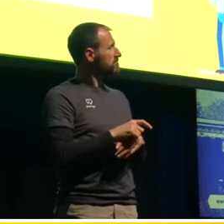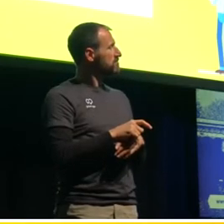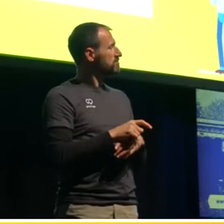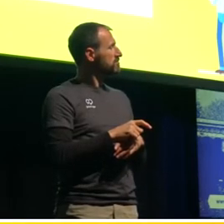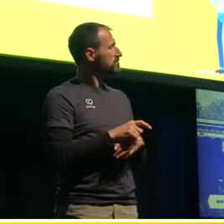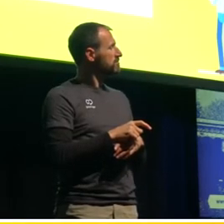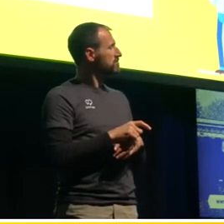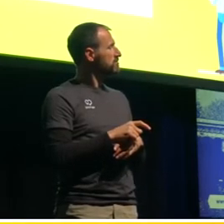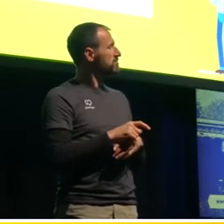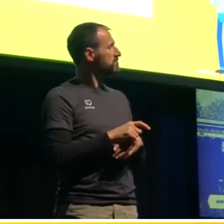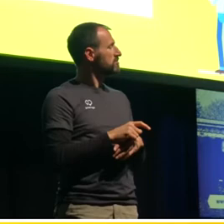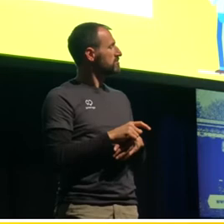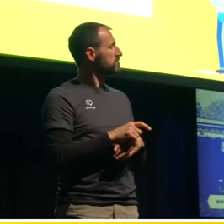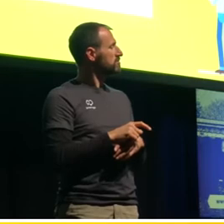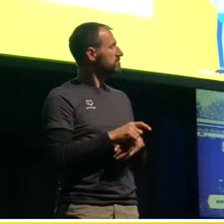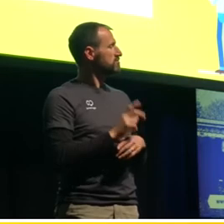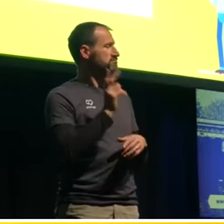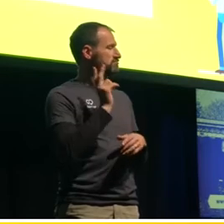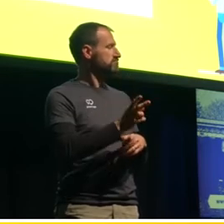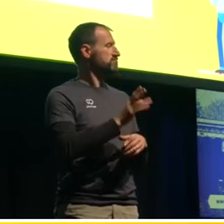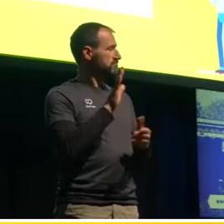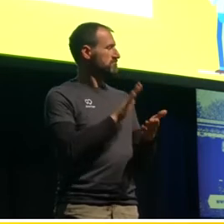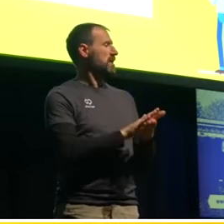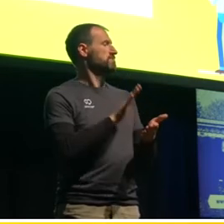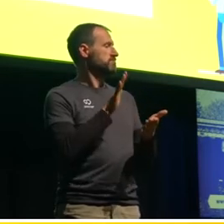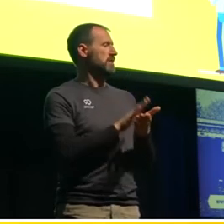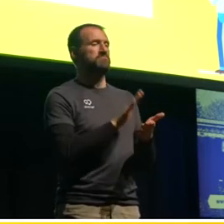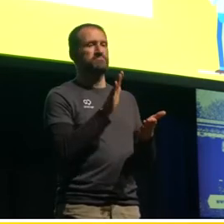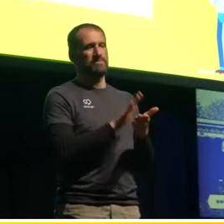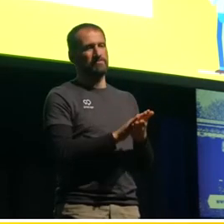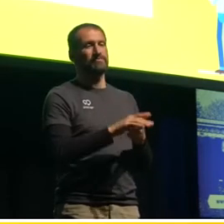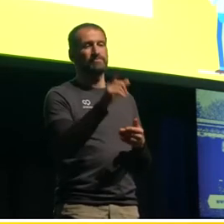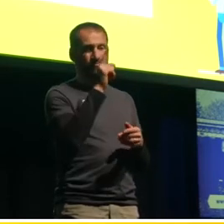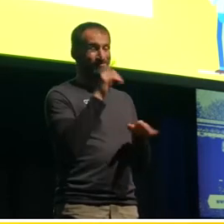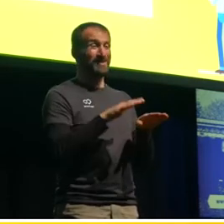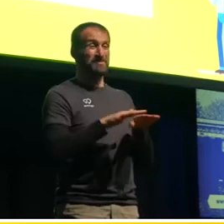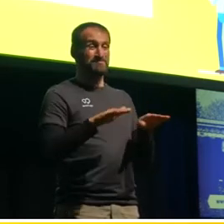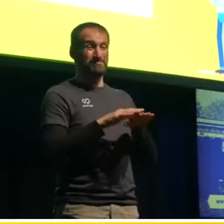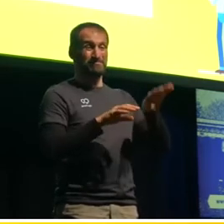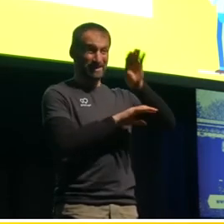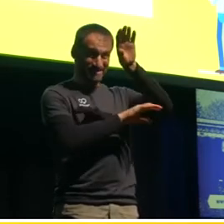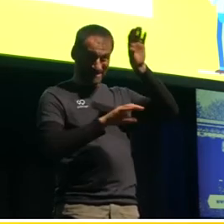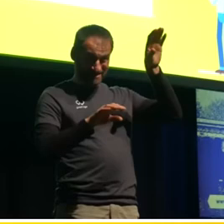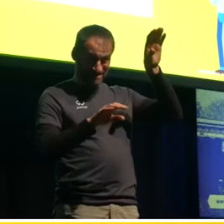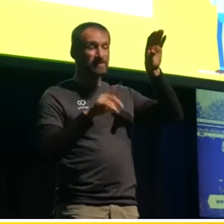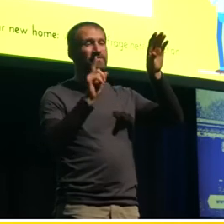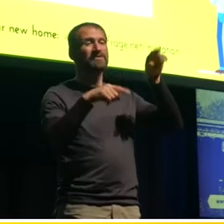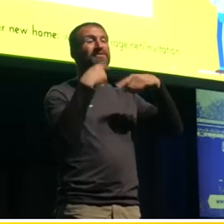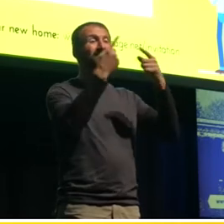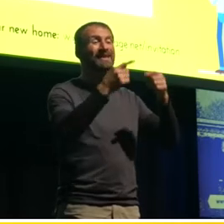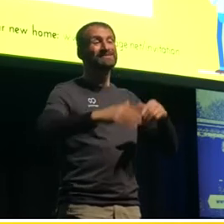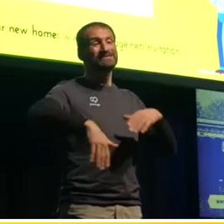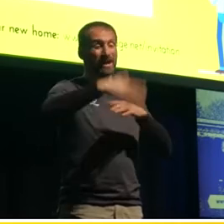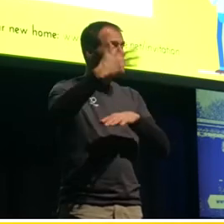it will always stay. And as the basics are there, the next page will always be very, very